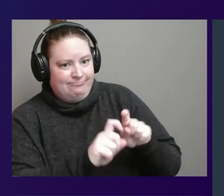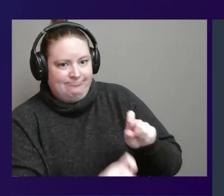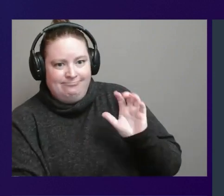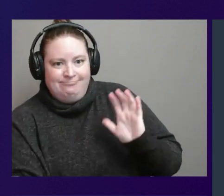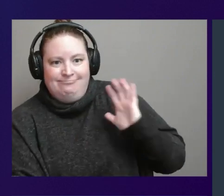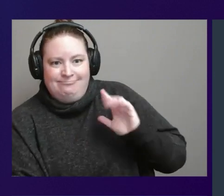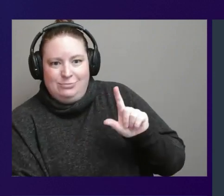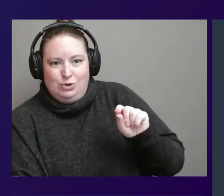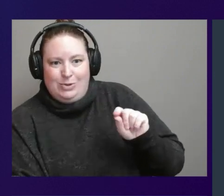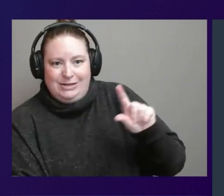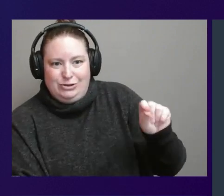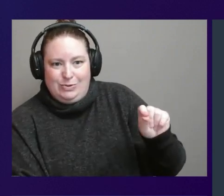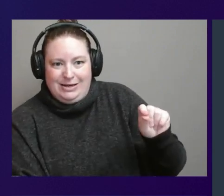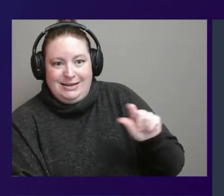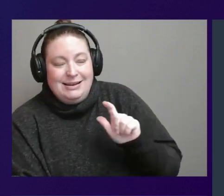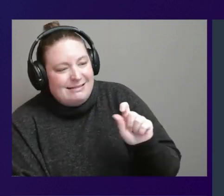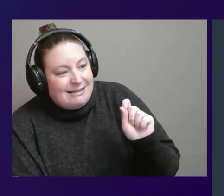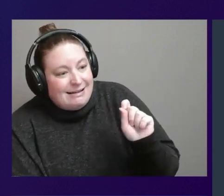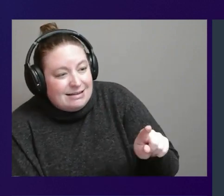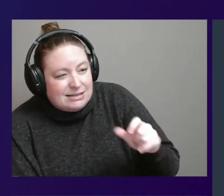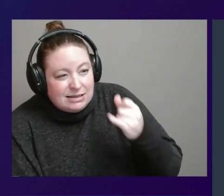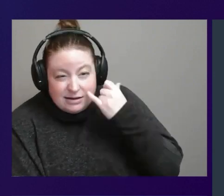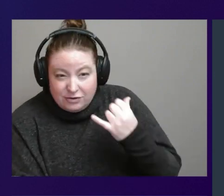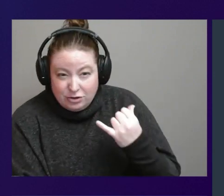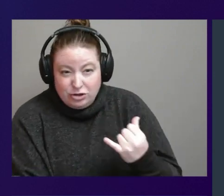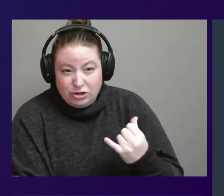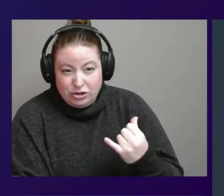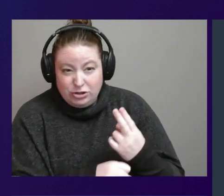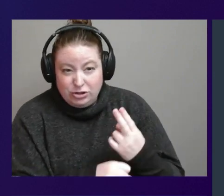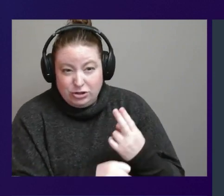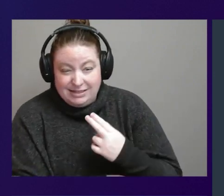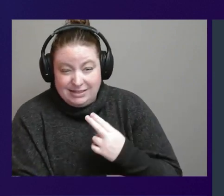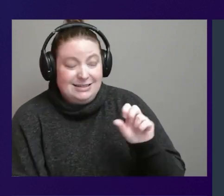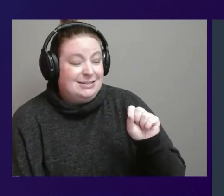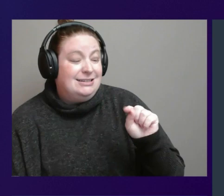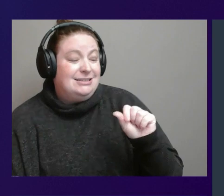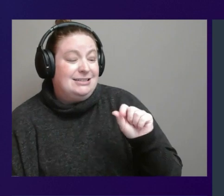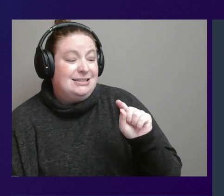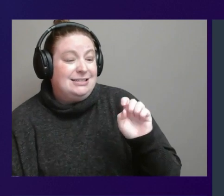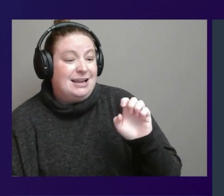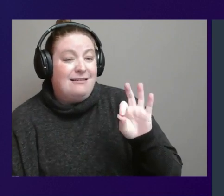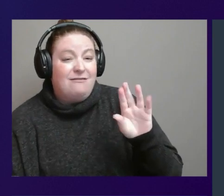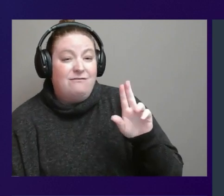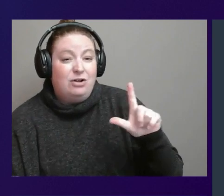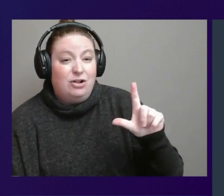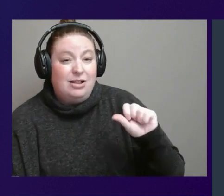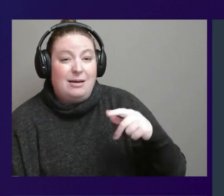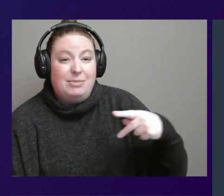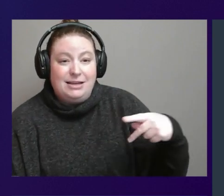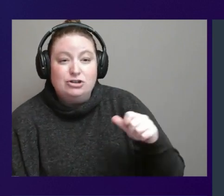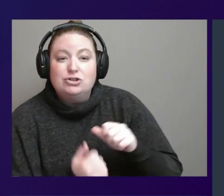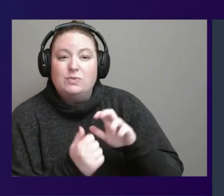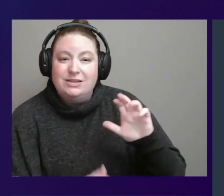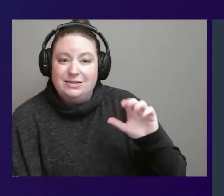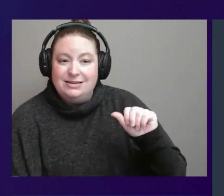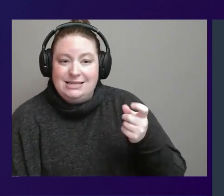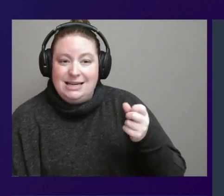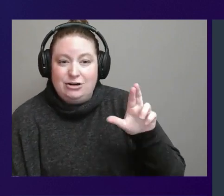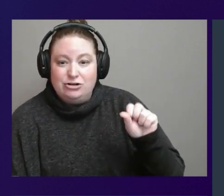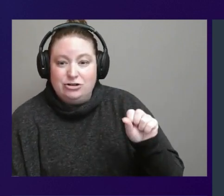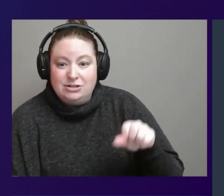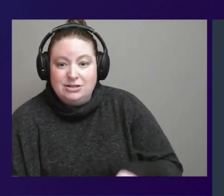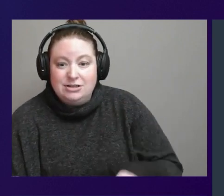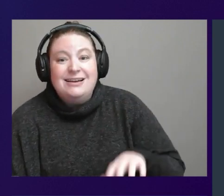asking them whether or not they were currently using stateful applications with containers. And 55% of customers answered